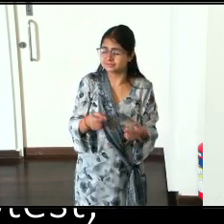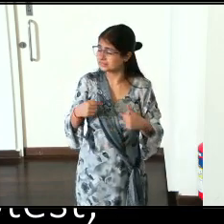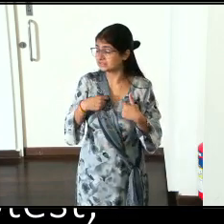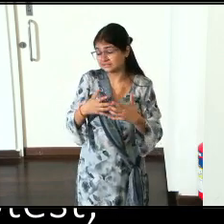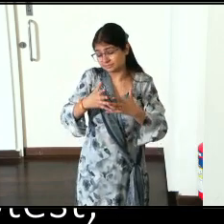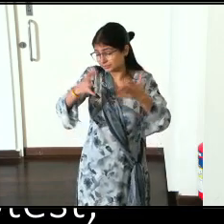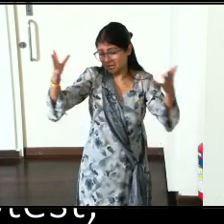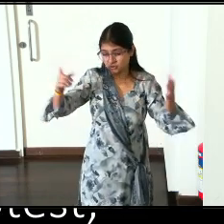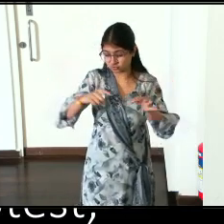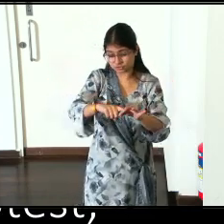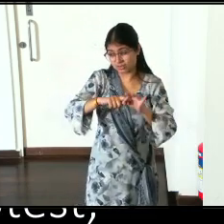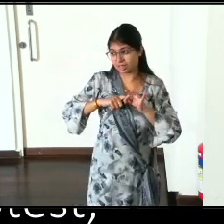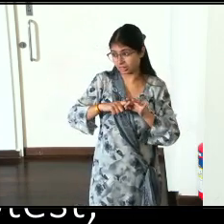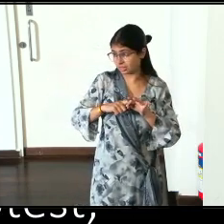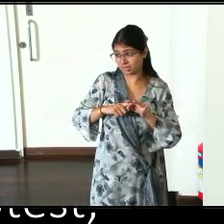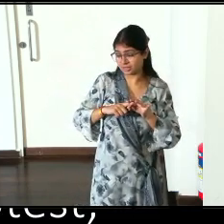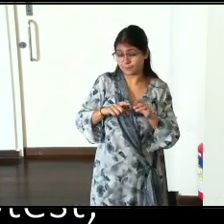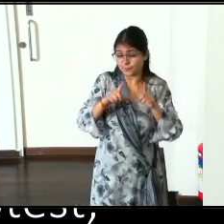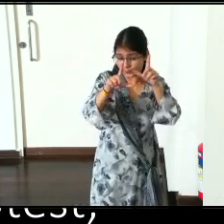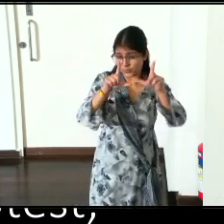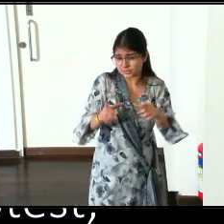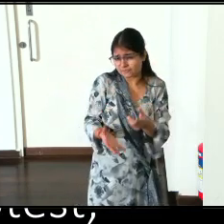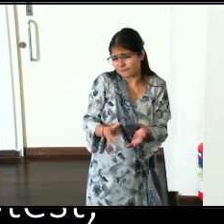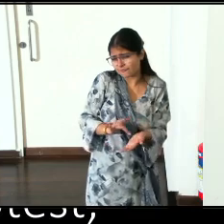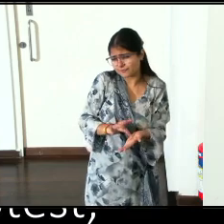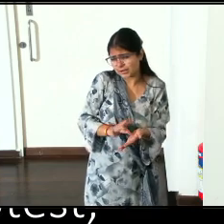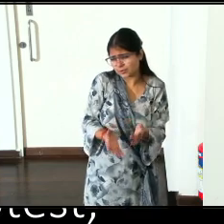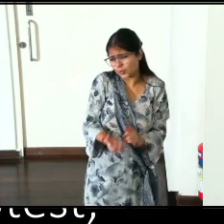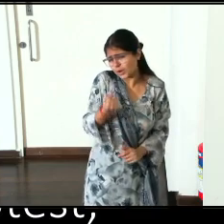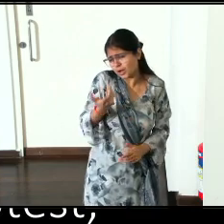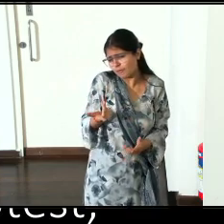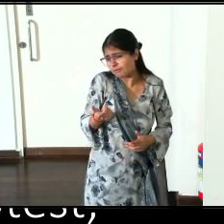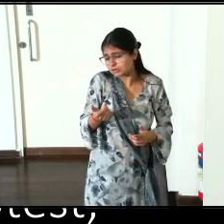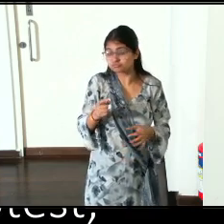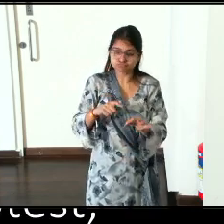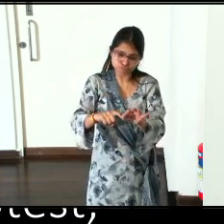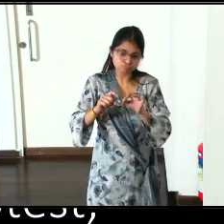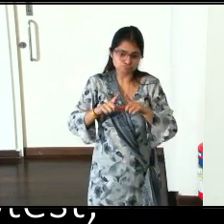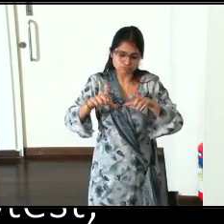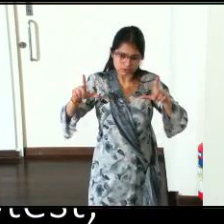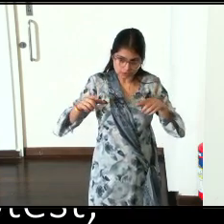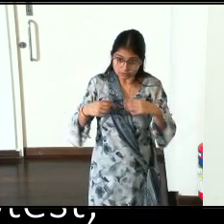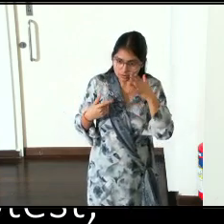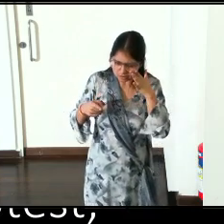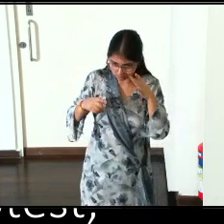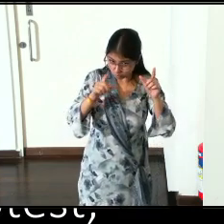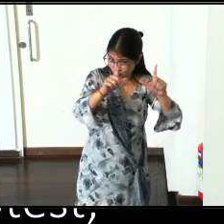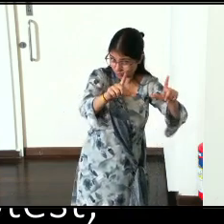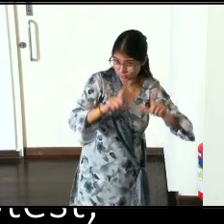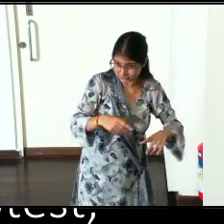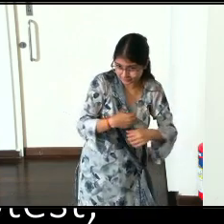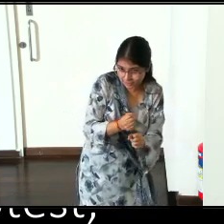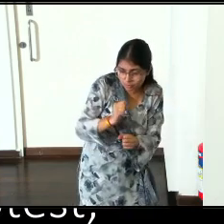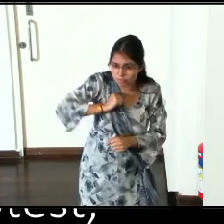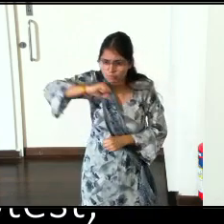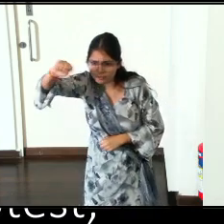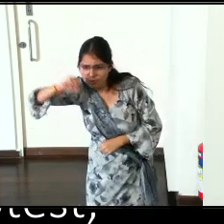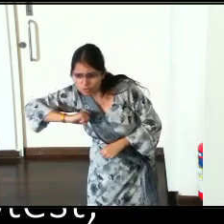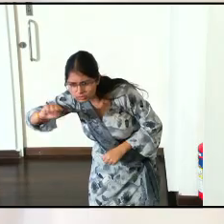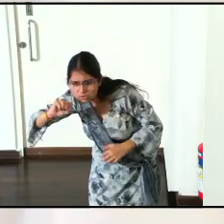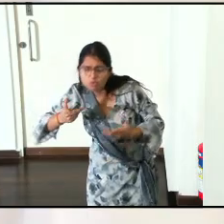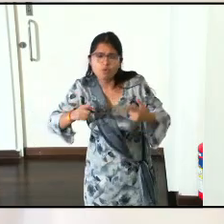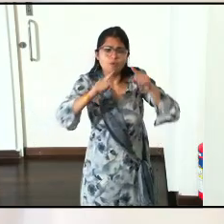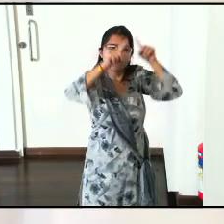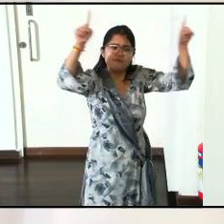me, and I'm sure for all of us, which is, were posters made for protests? Were they made for walls, for